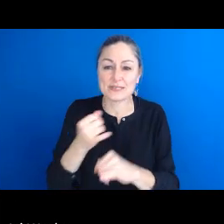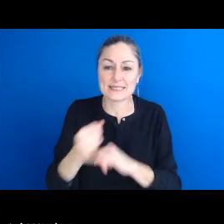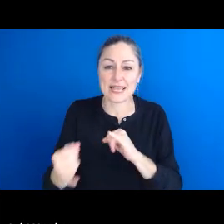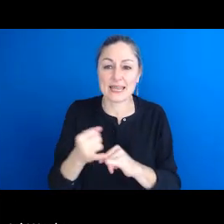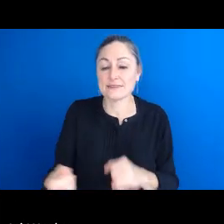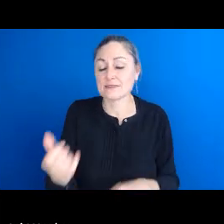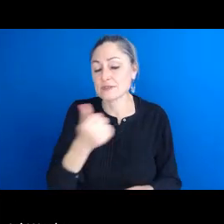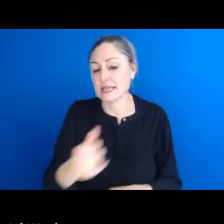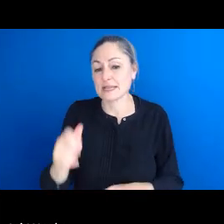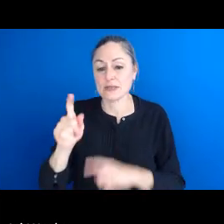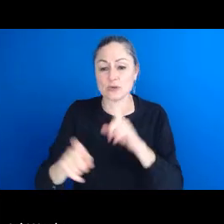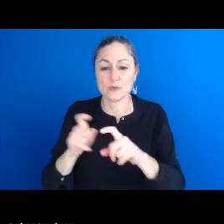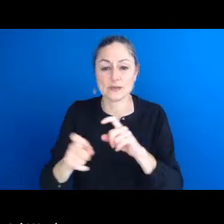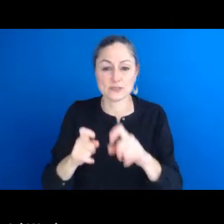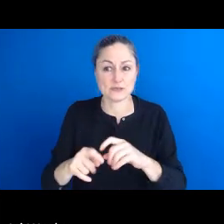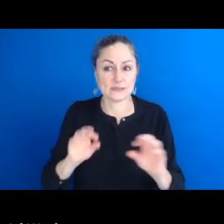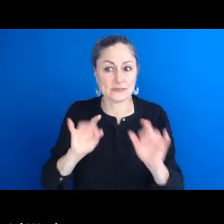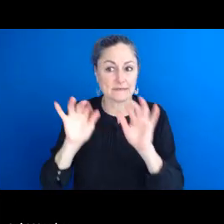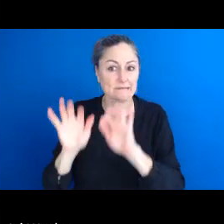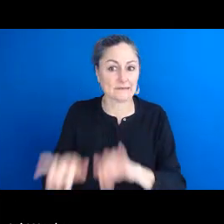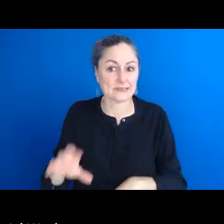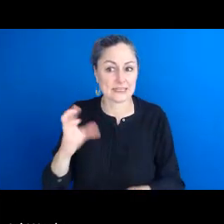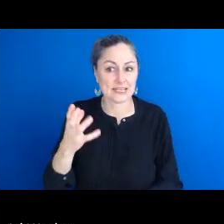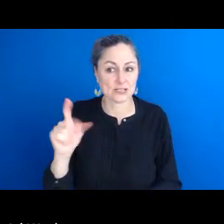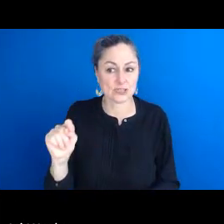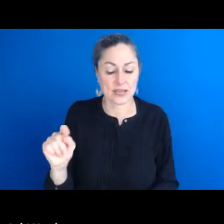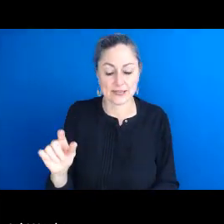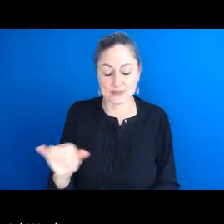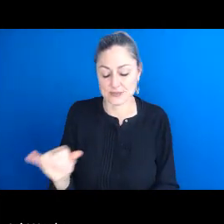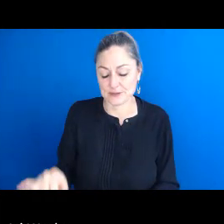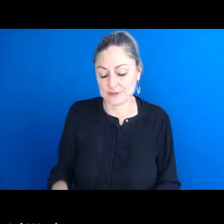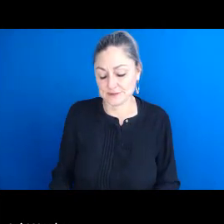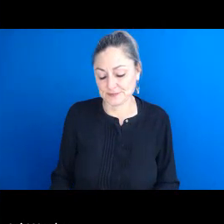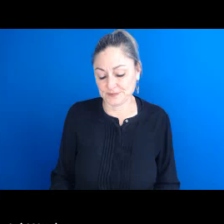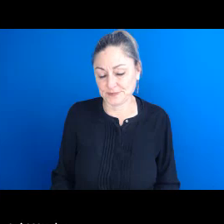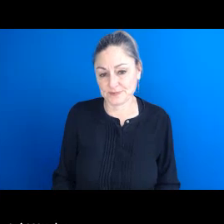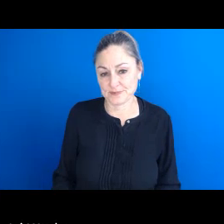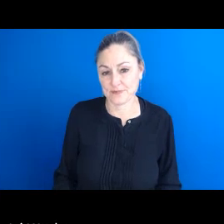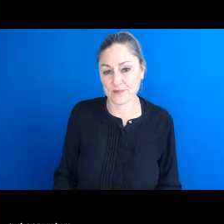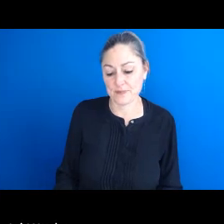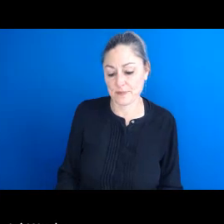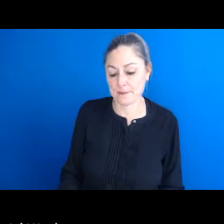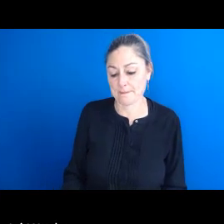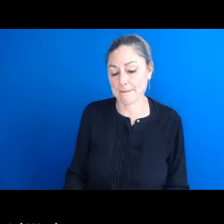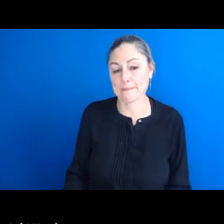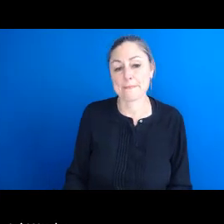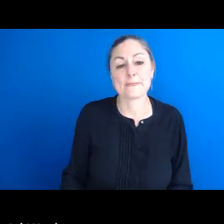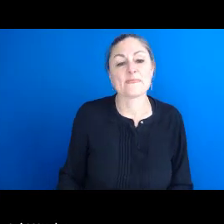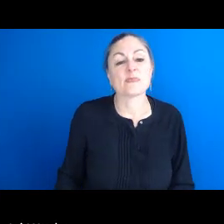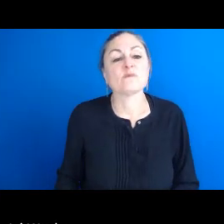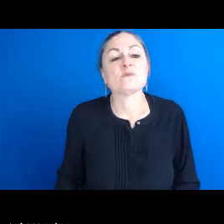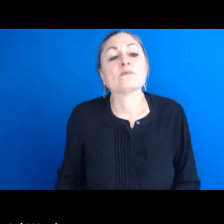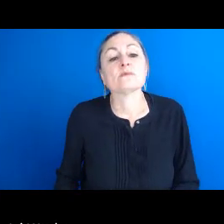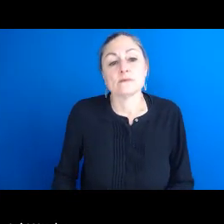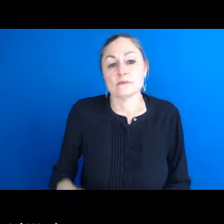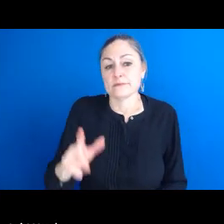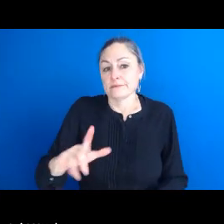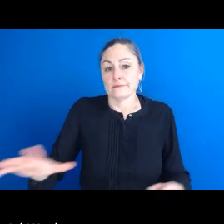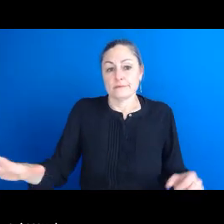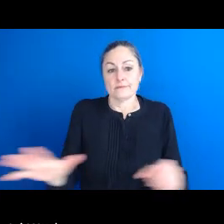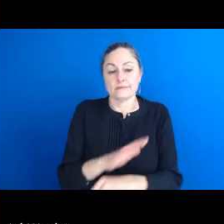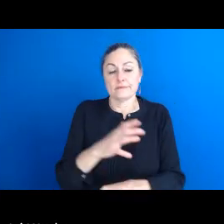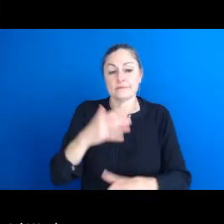please feel free to get those in the chat so that we can address them in a timely manner. But the complaint process